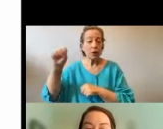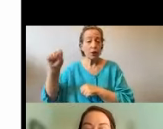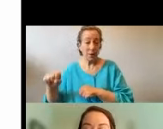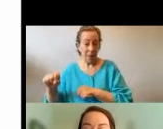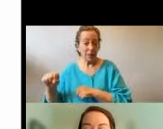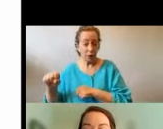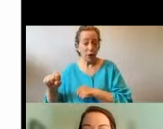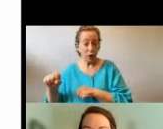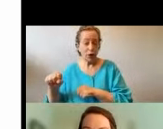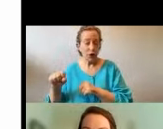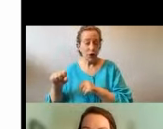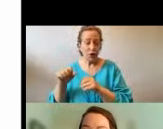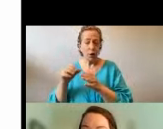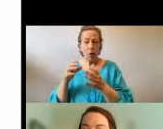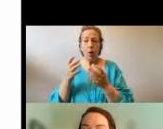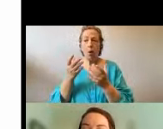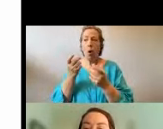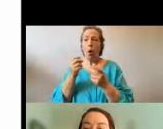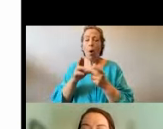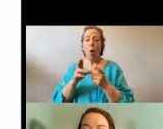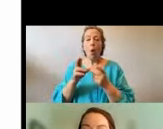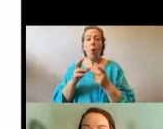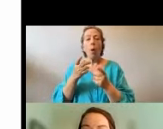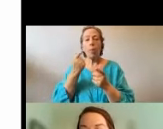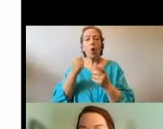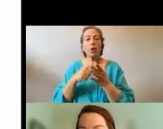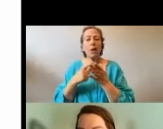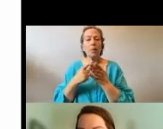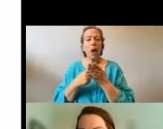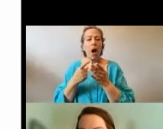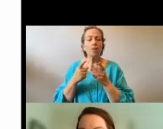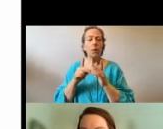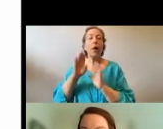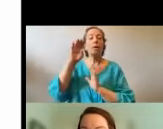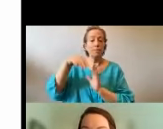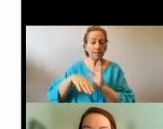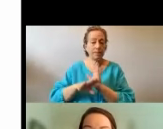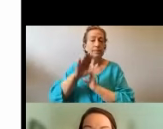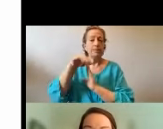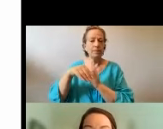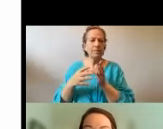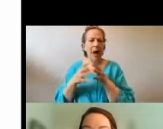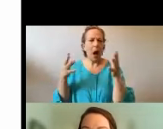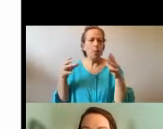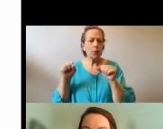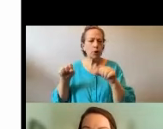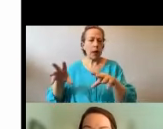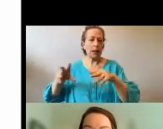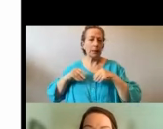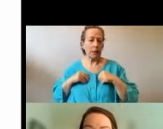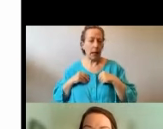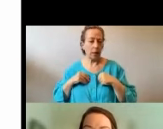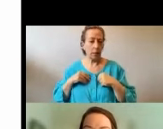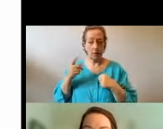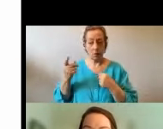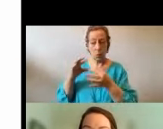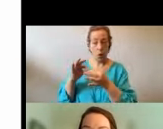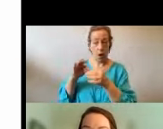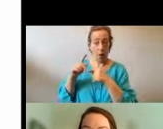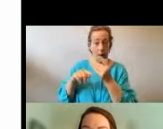point, or maybe the ebb and flow of casework. Any comments that you might like to share there? Certainly, if